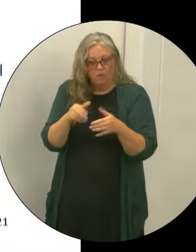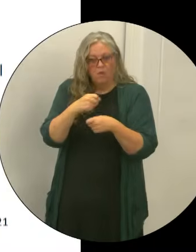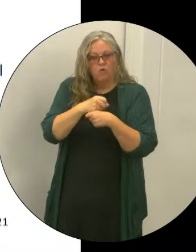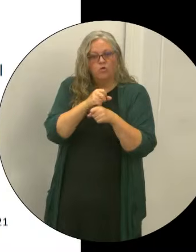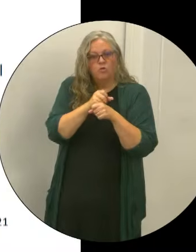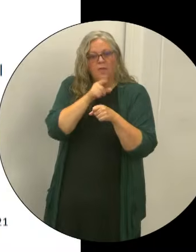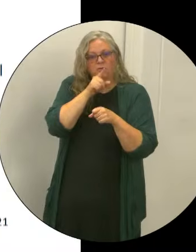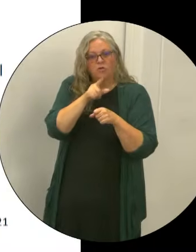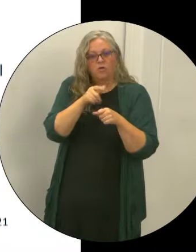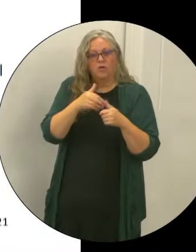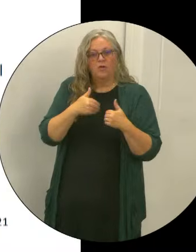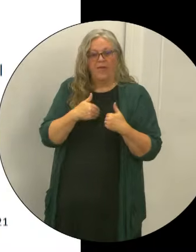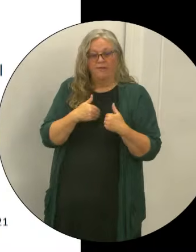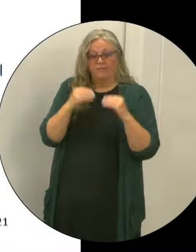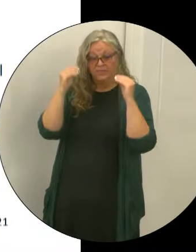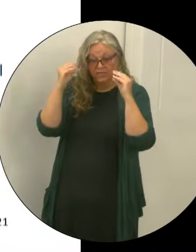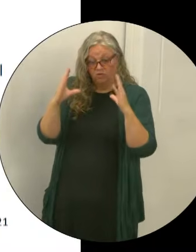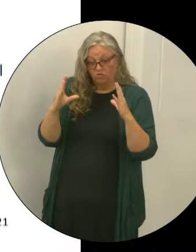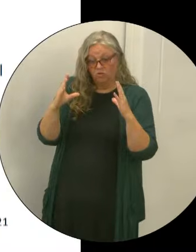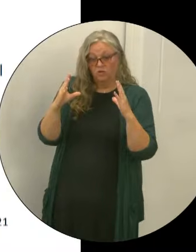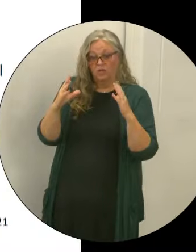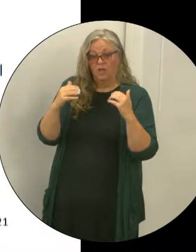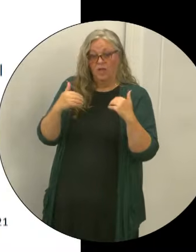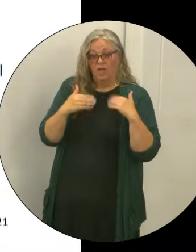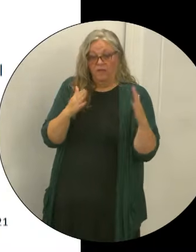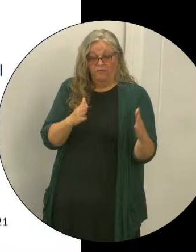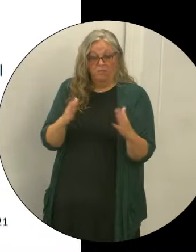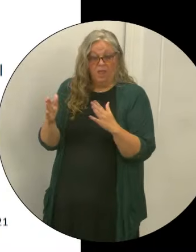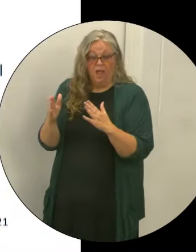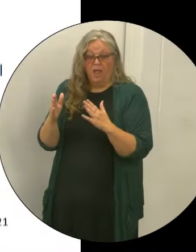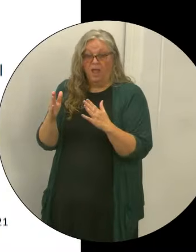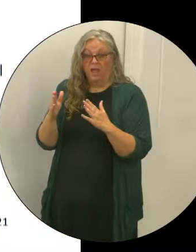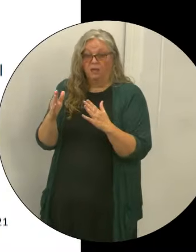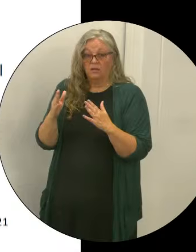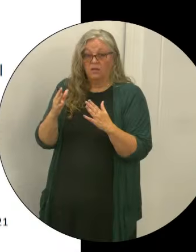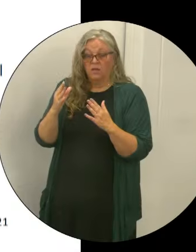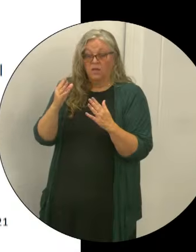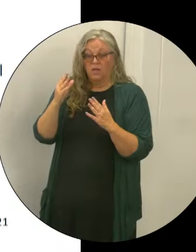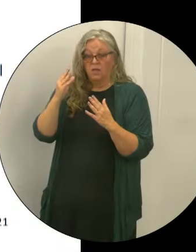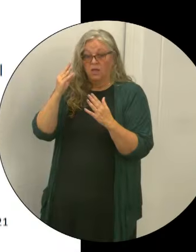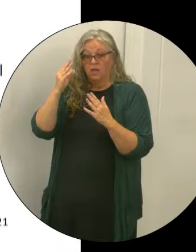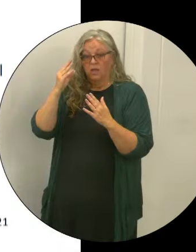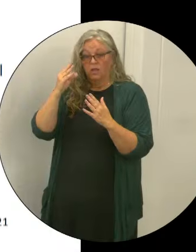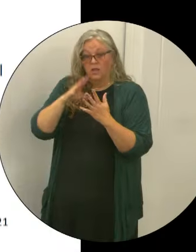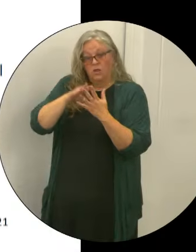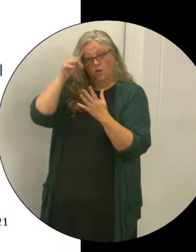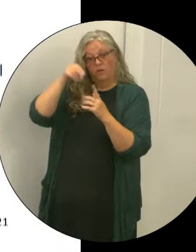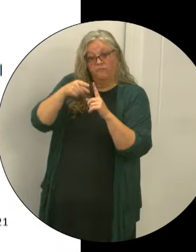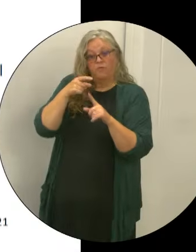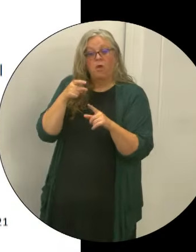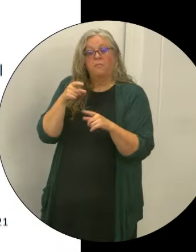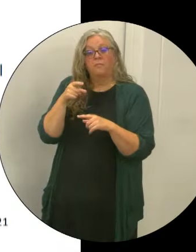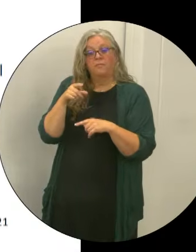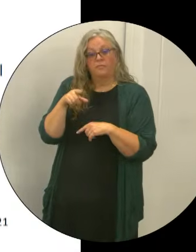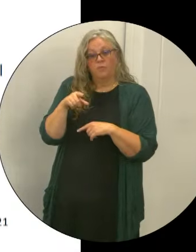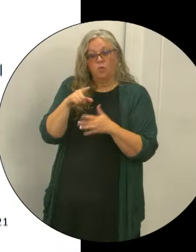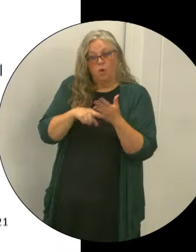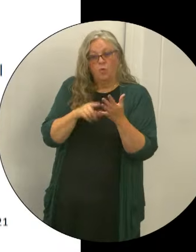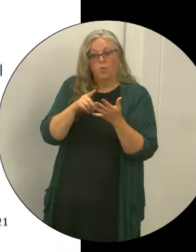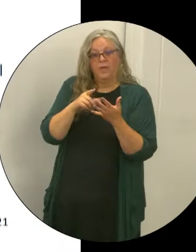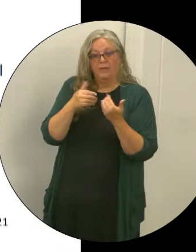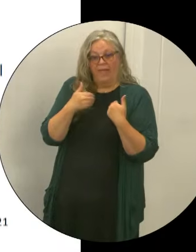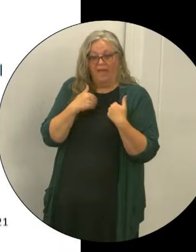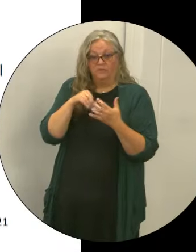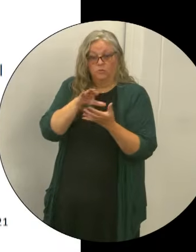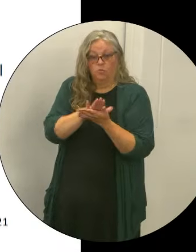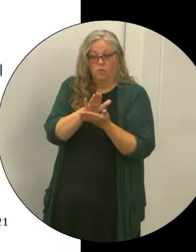roadmap is informed not just by the metrics, but also by students' experiences in our schools. We are aligning this